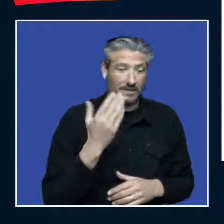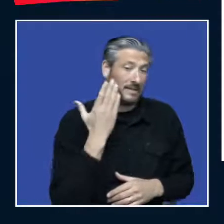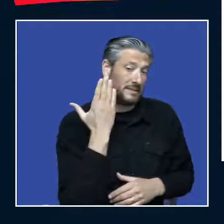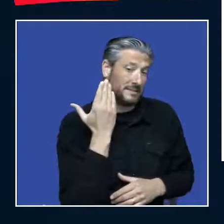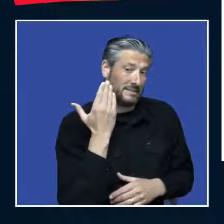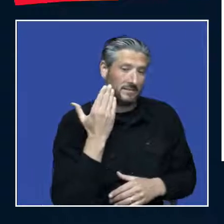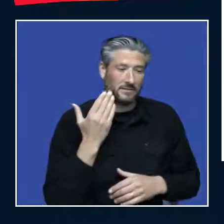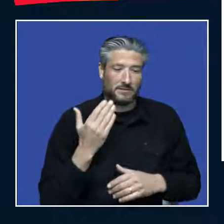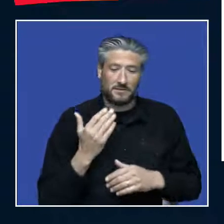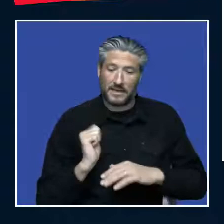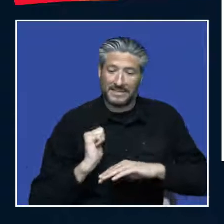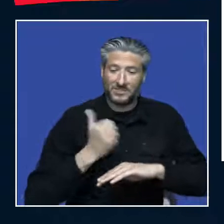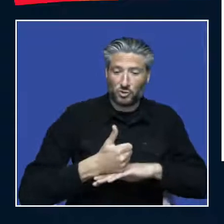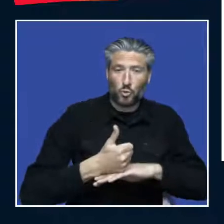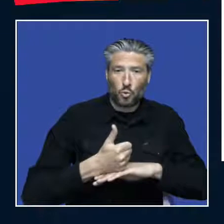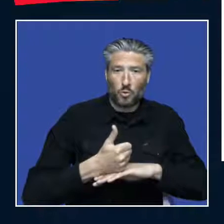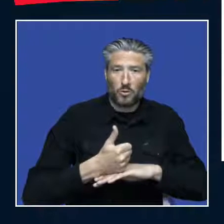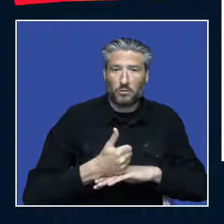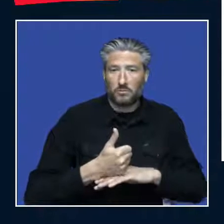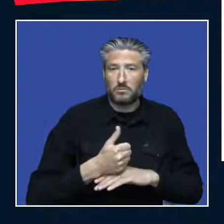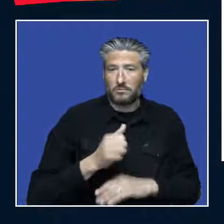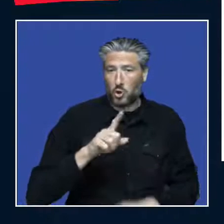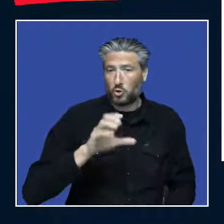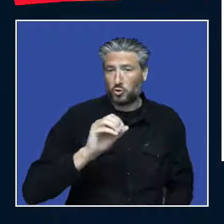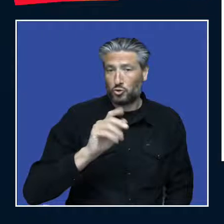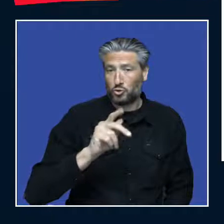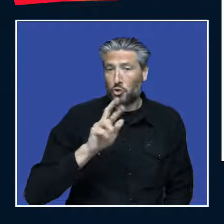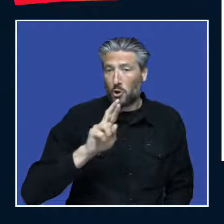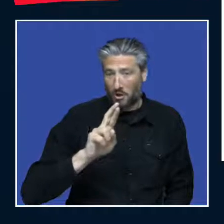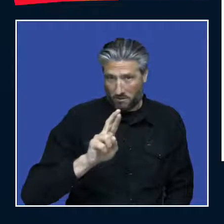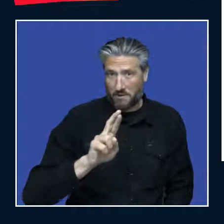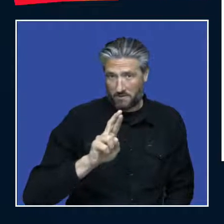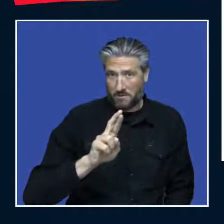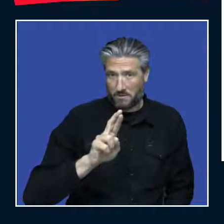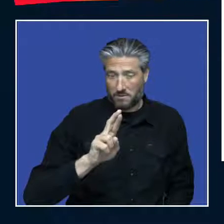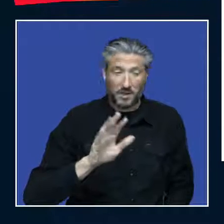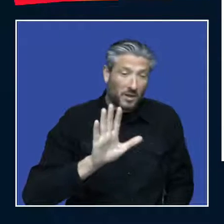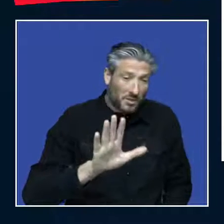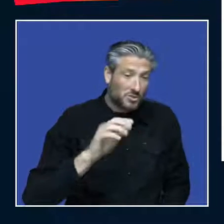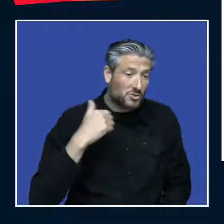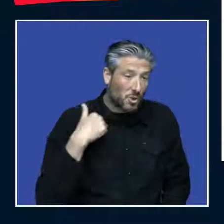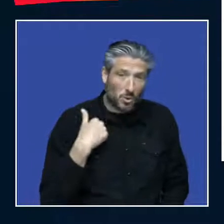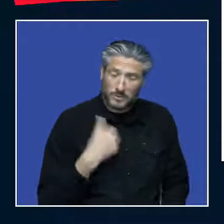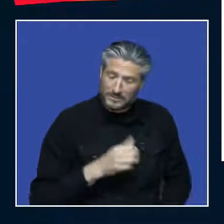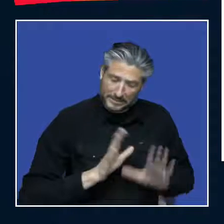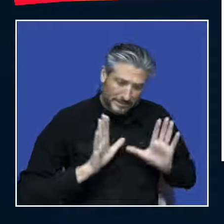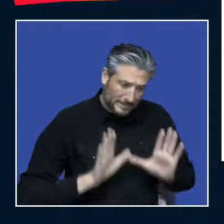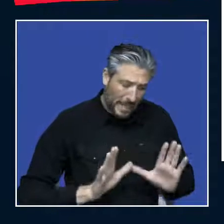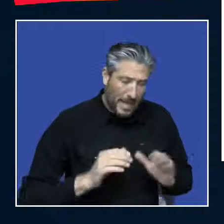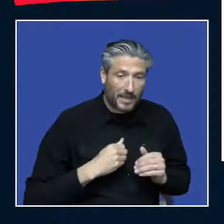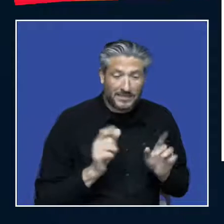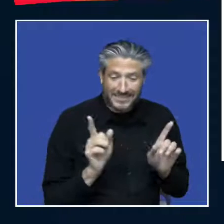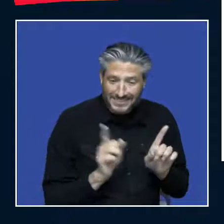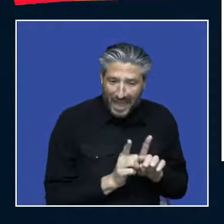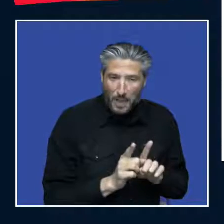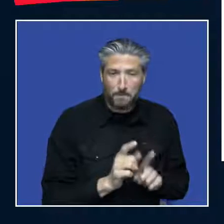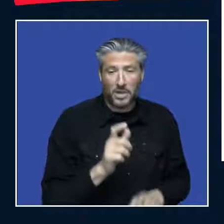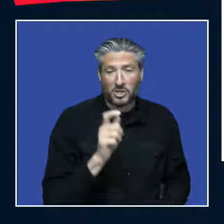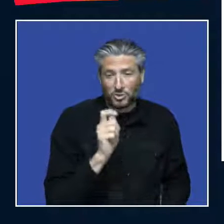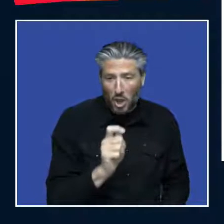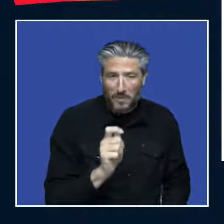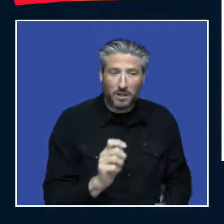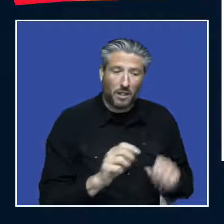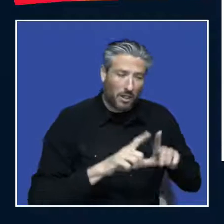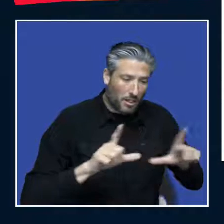machine. You can have it here. So you can totally stay in your terminal or Bash or PowerShell. I also love